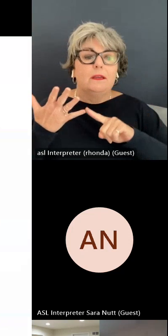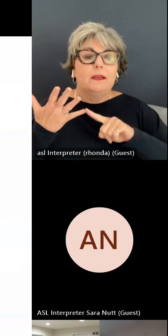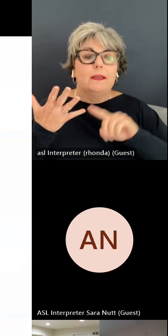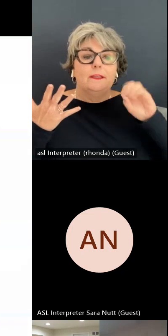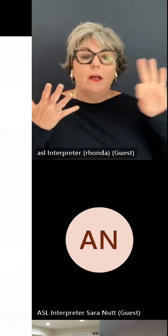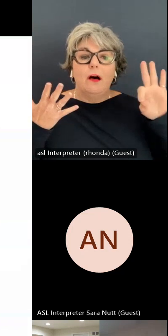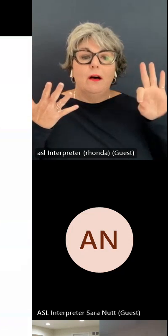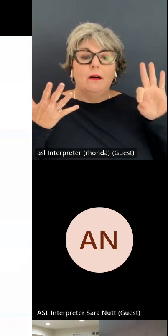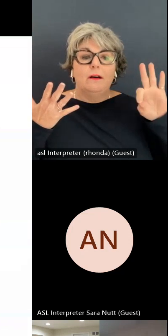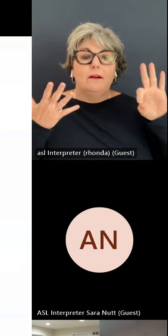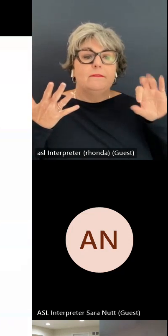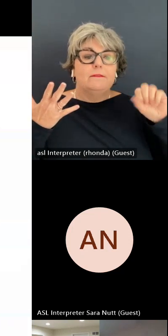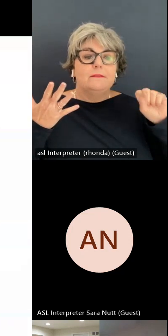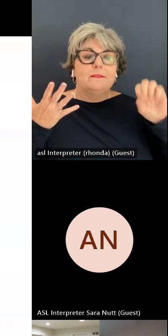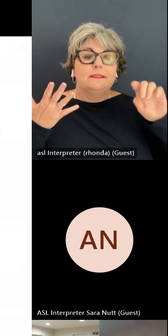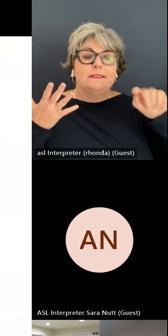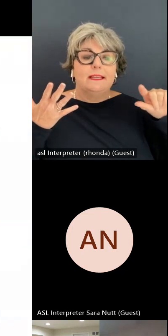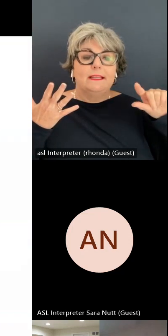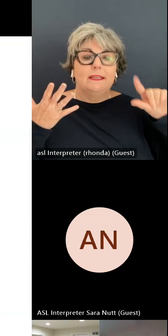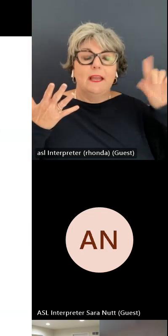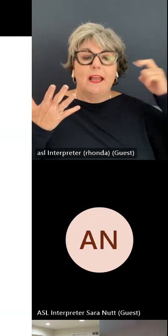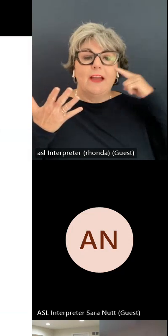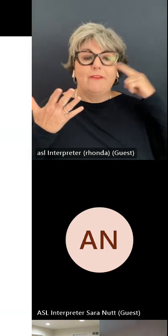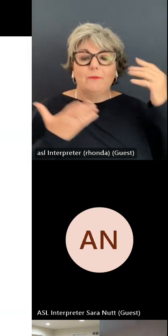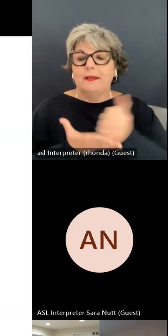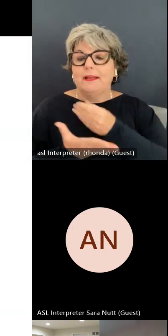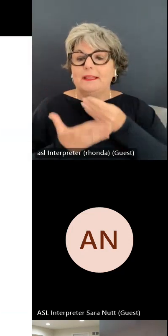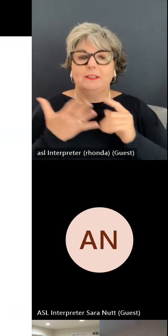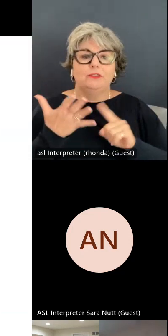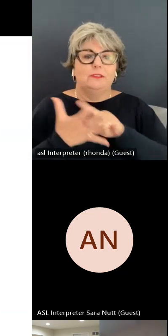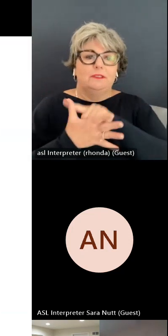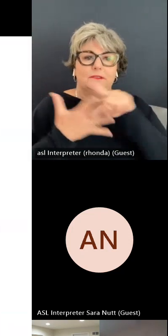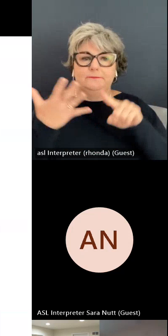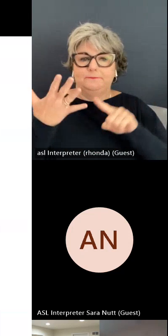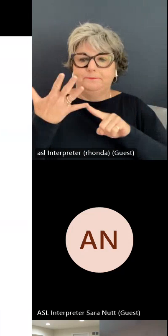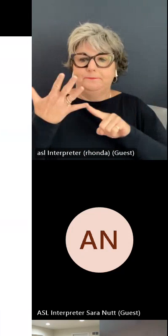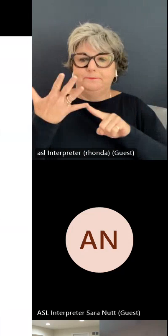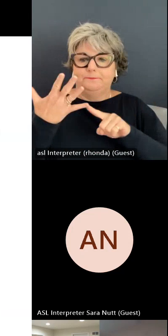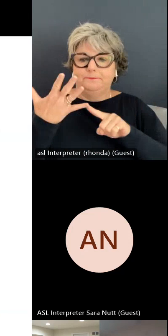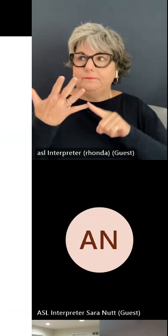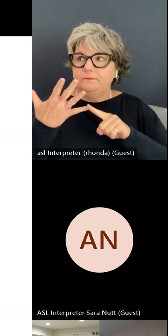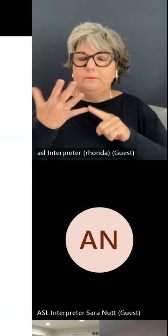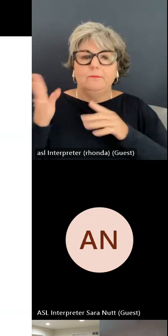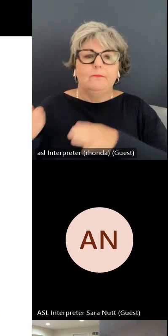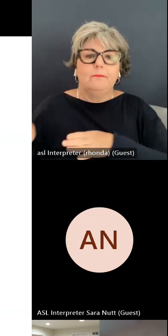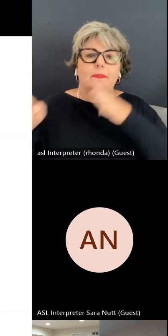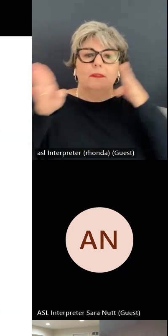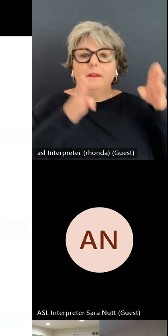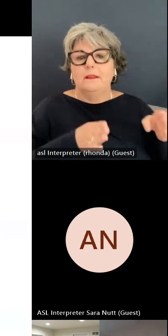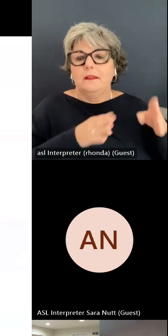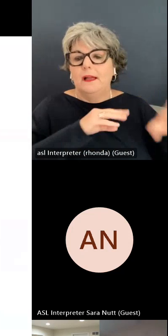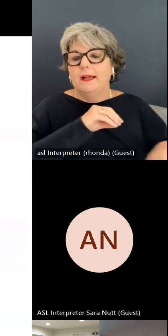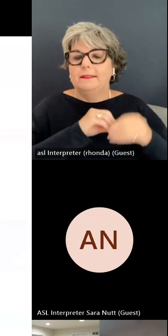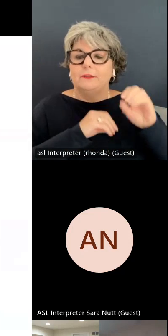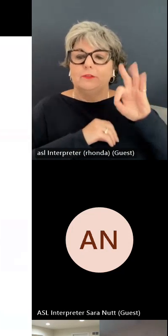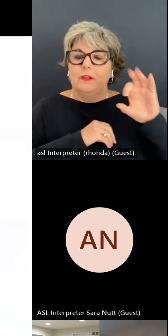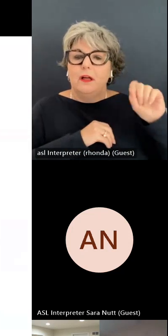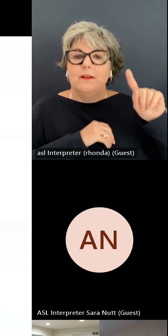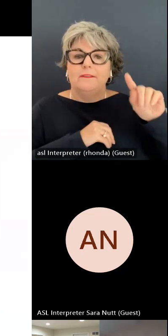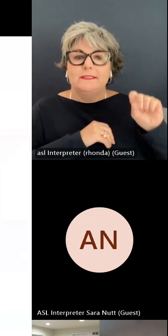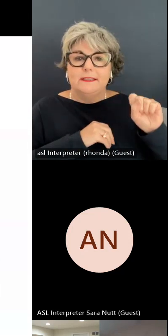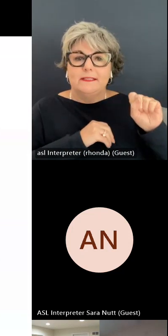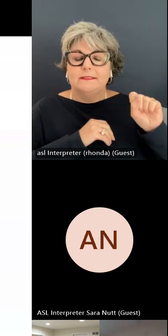collections, offsetting government collections. So that is the formula there. And then we got additional offsets against gross